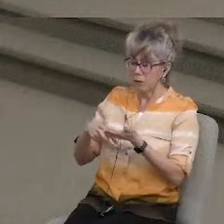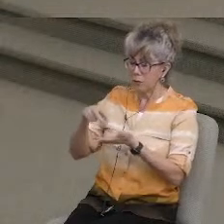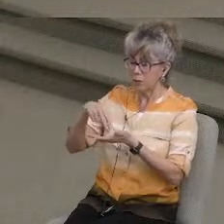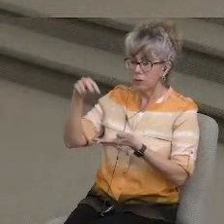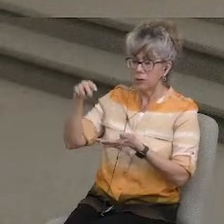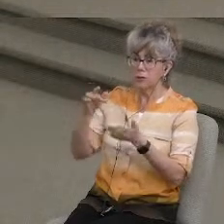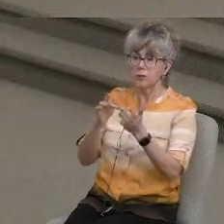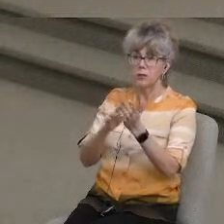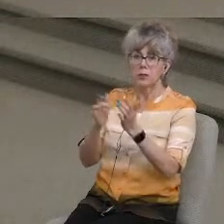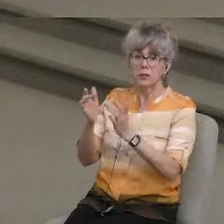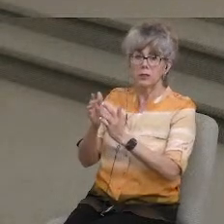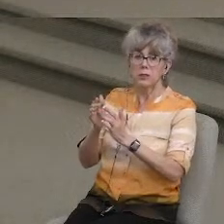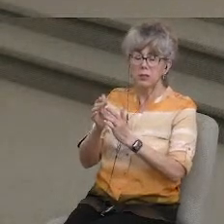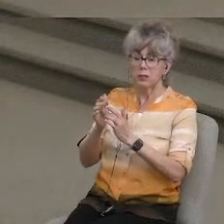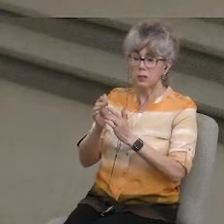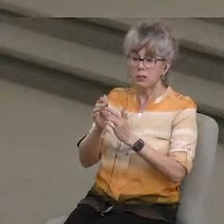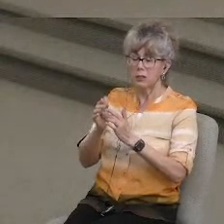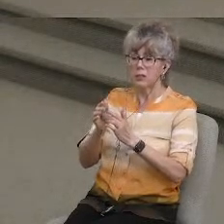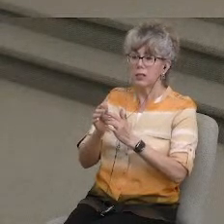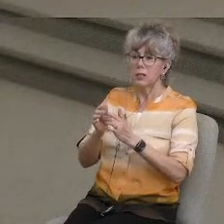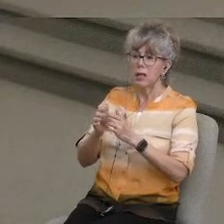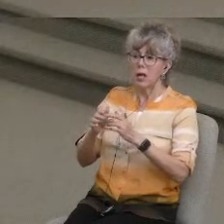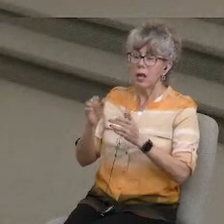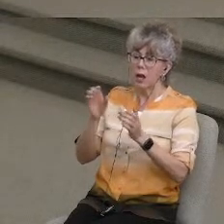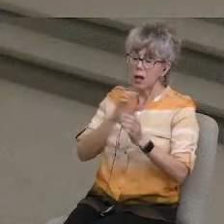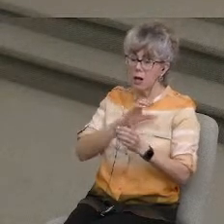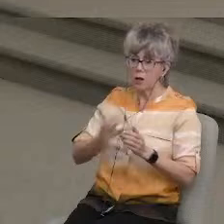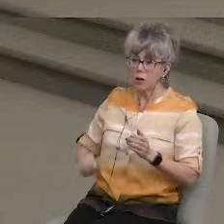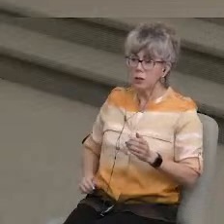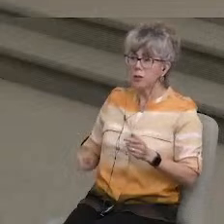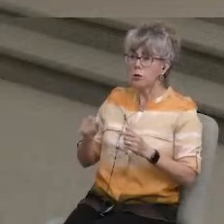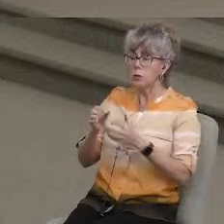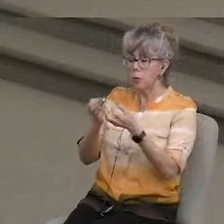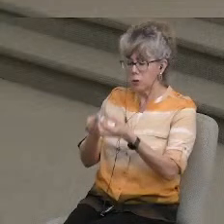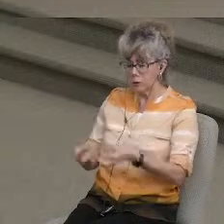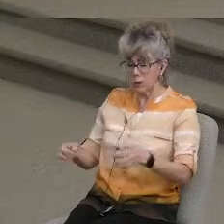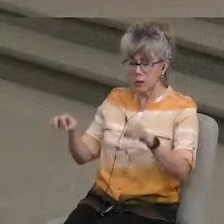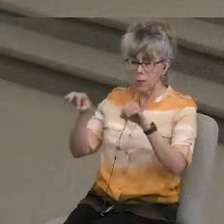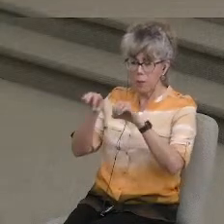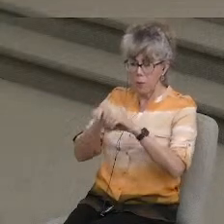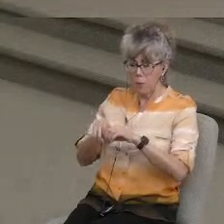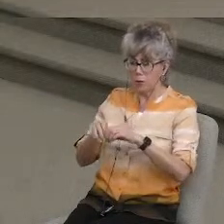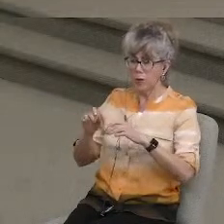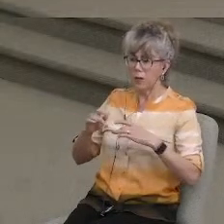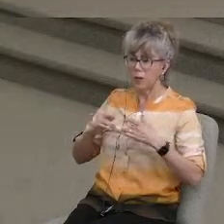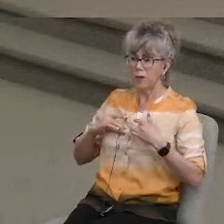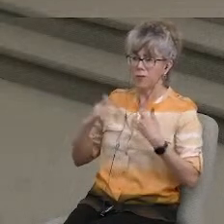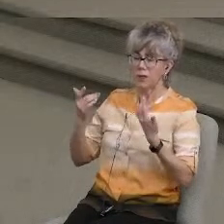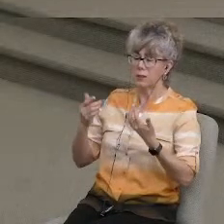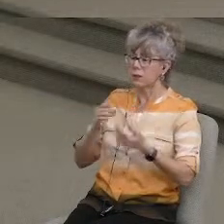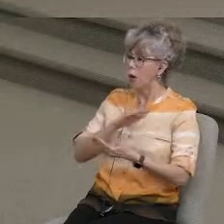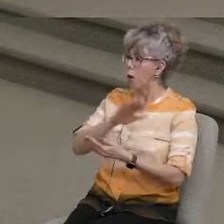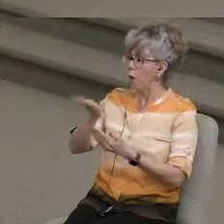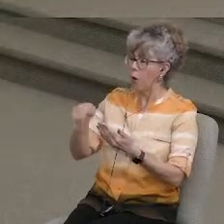Jesus Christ remains the most powerful and consequential event in all of history.